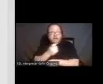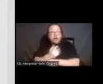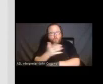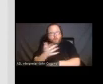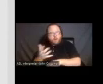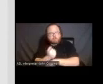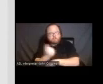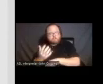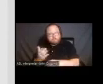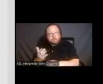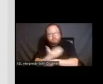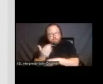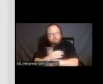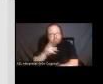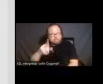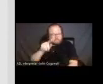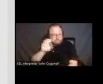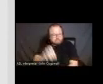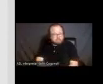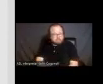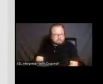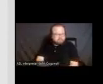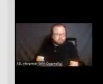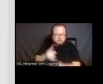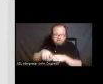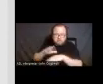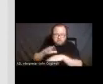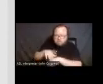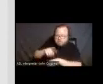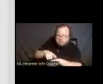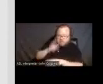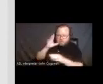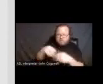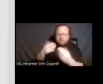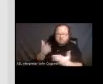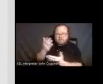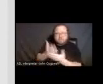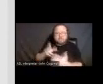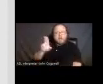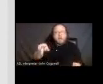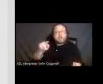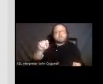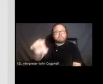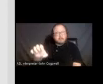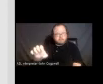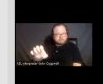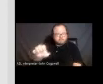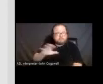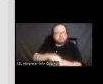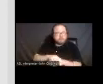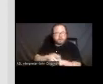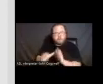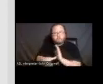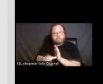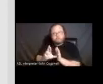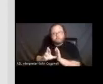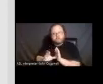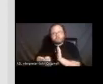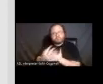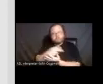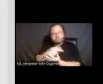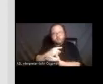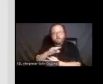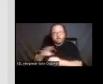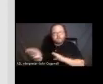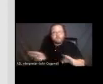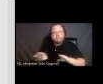again. And I'm going to, depending on time, I'm going to give you a little bit of update on a preview of the Behavioral Health